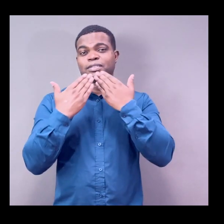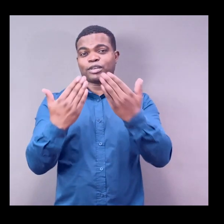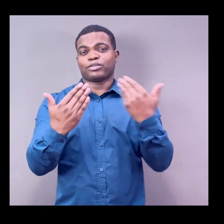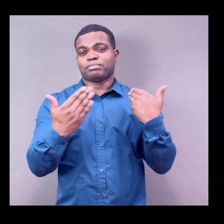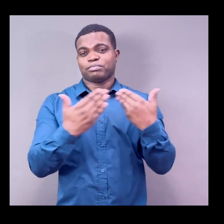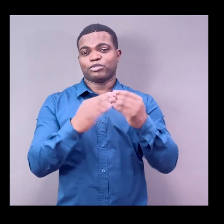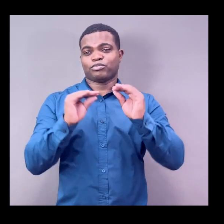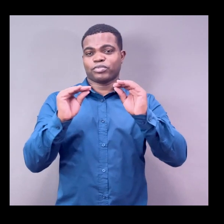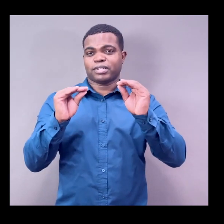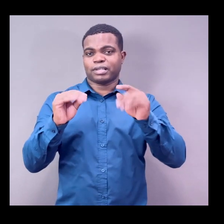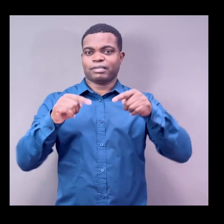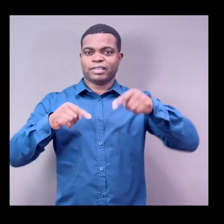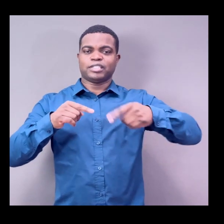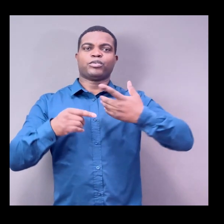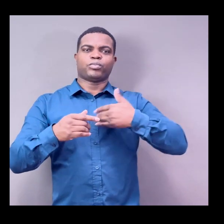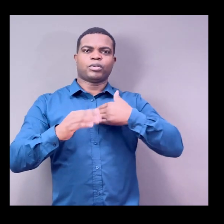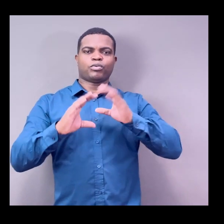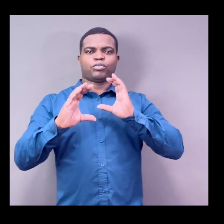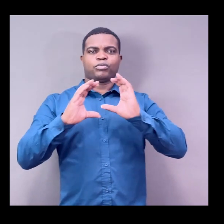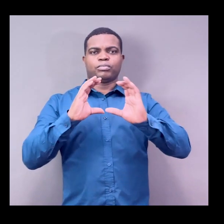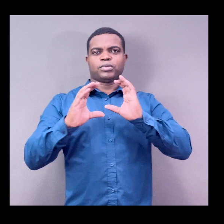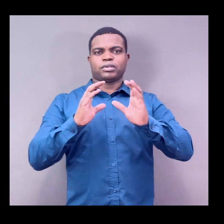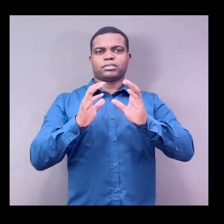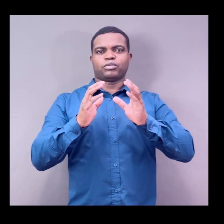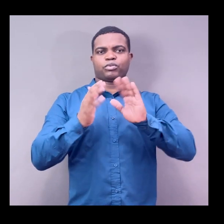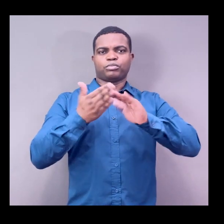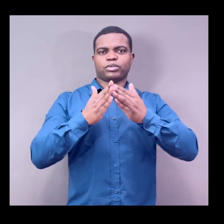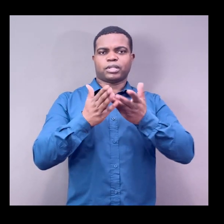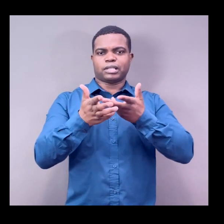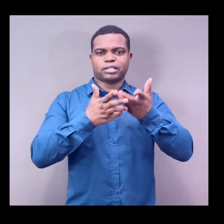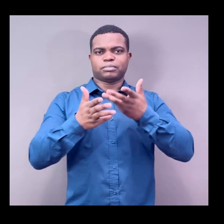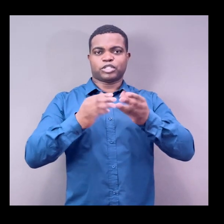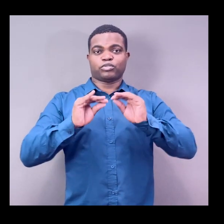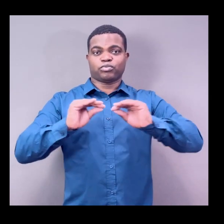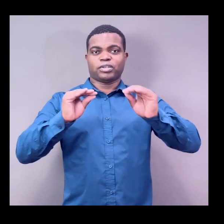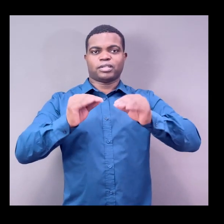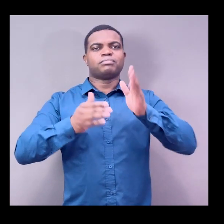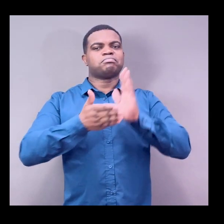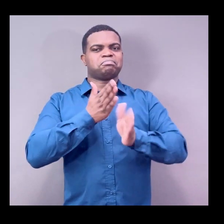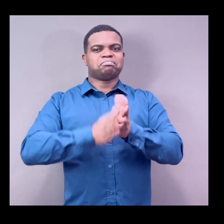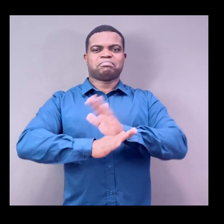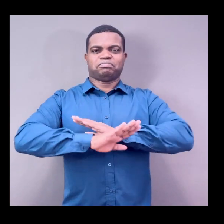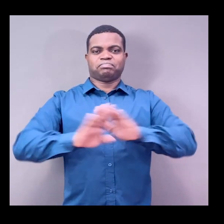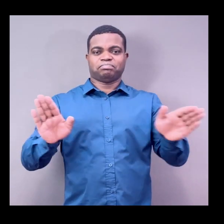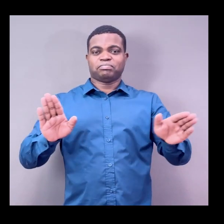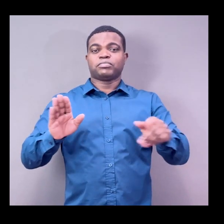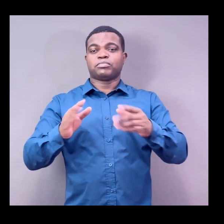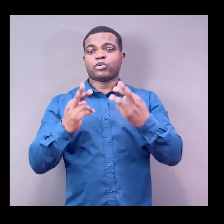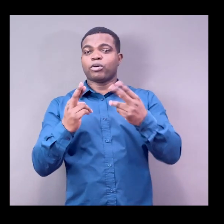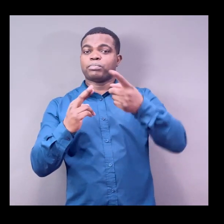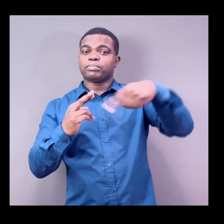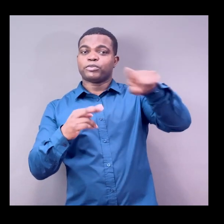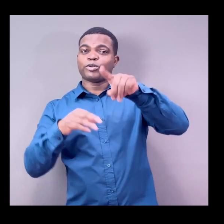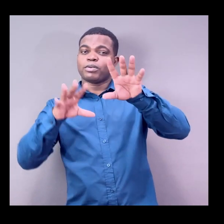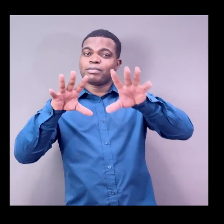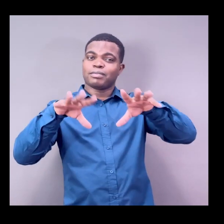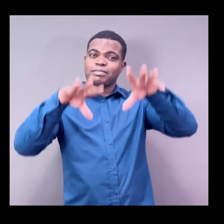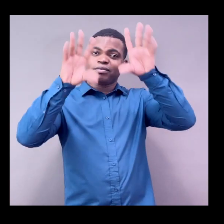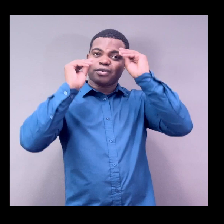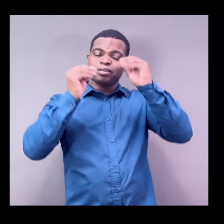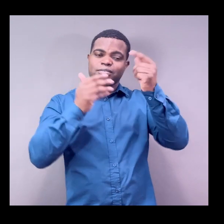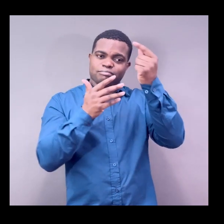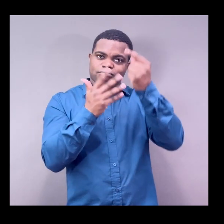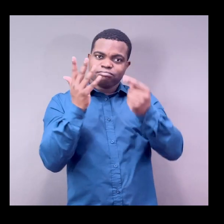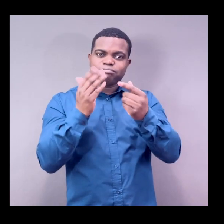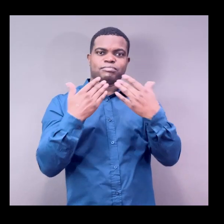Thank you so far. This marks the end of community engagement essential course. I hope you have been able to learn a